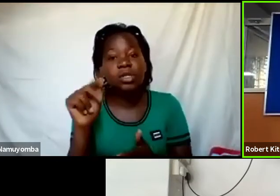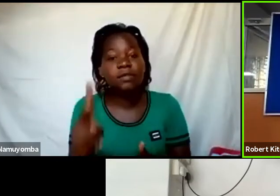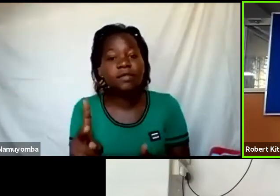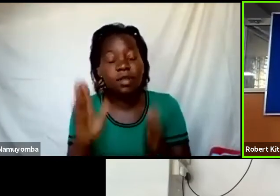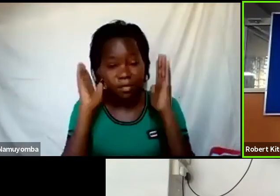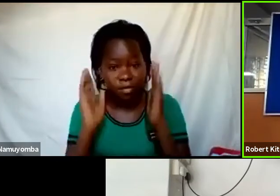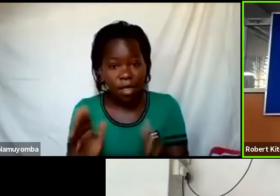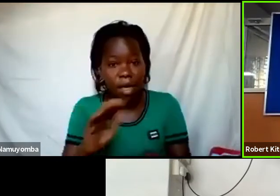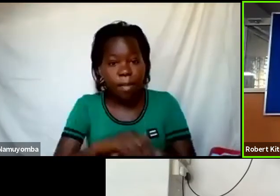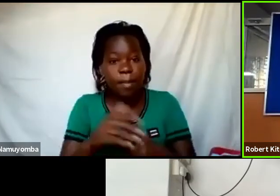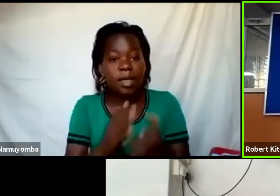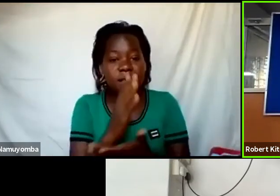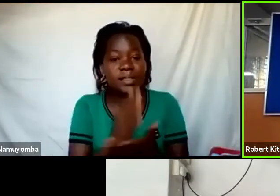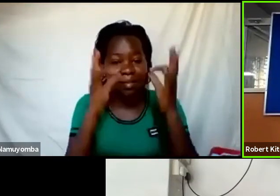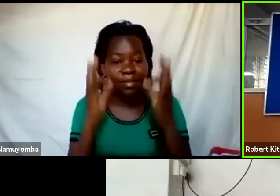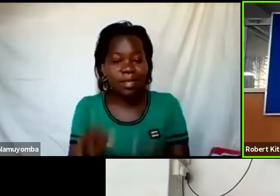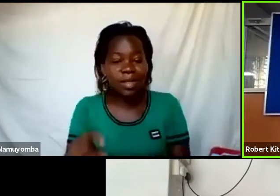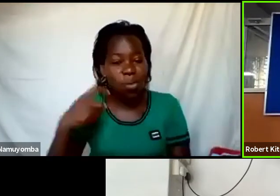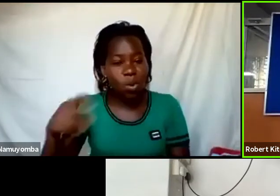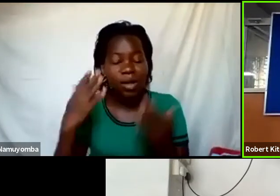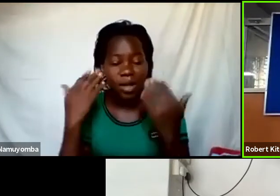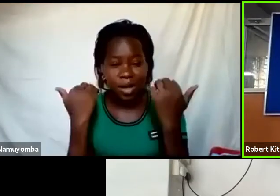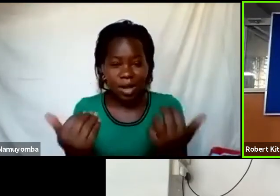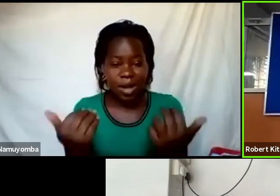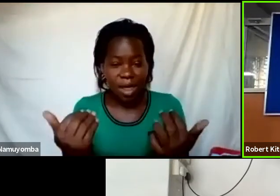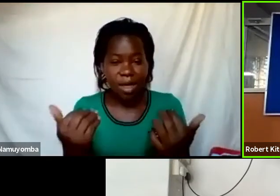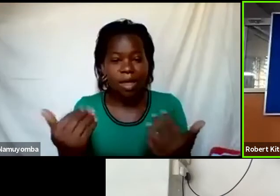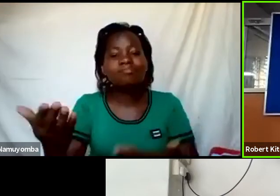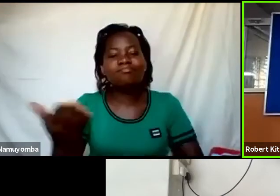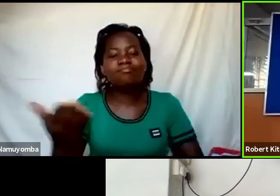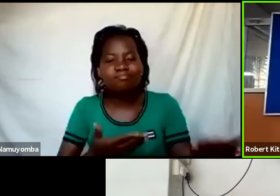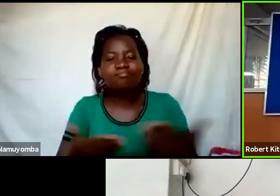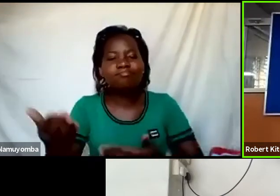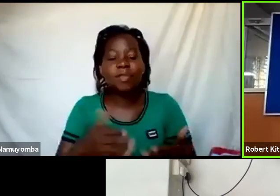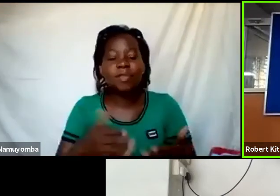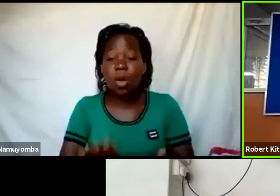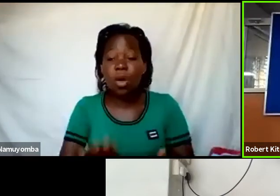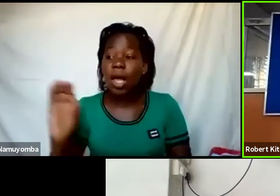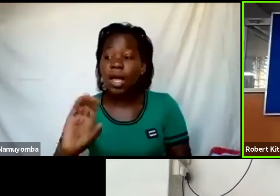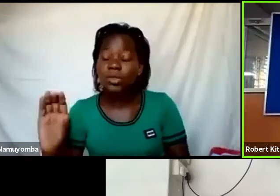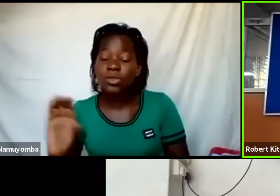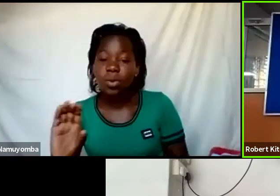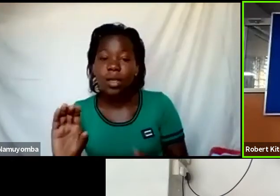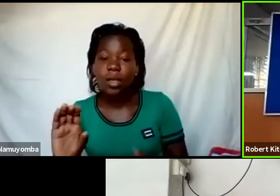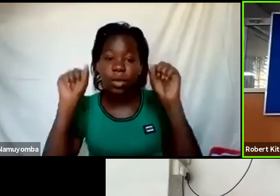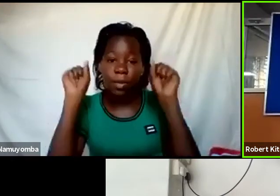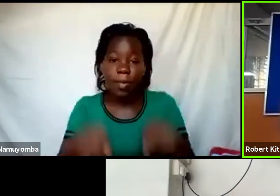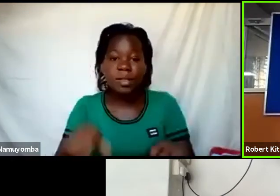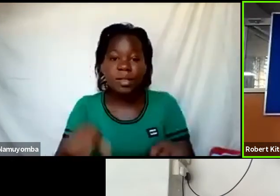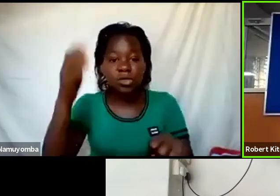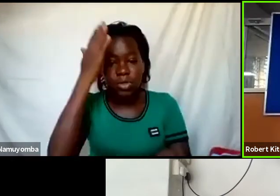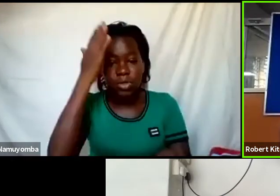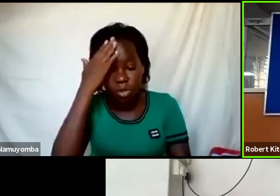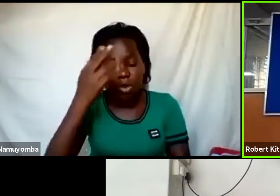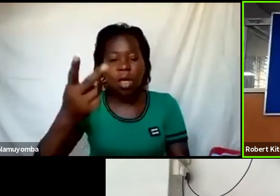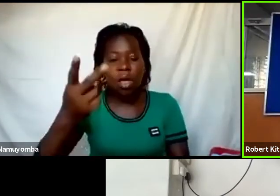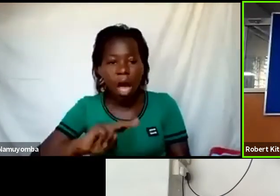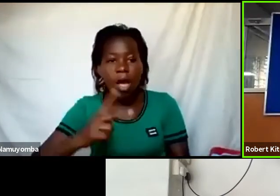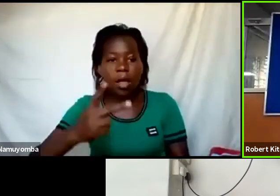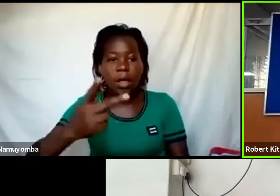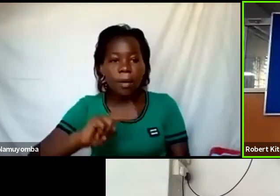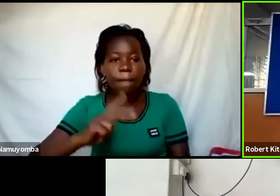making a quality product for now and interacting with those customers to make sure you know the feedback that they are giving